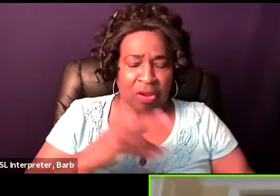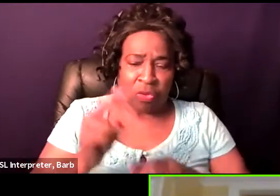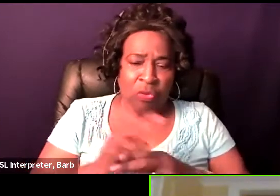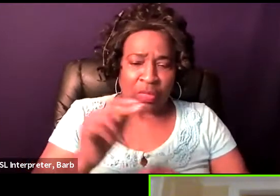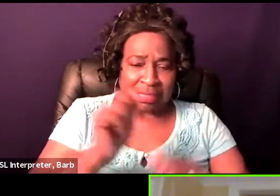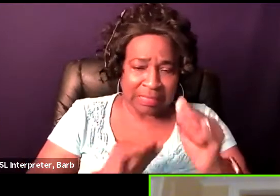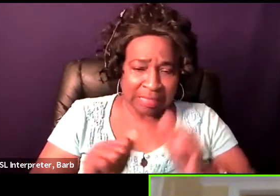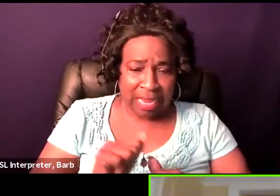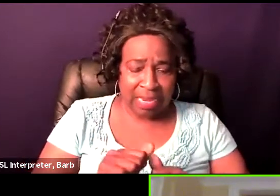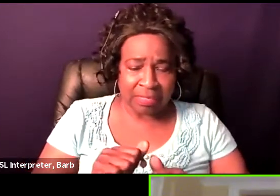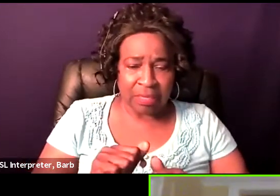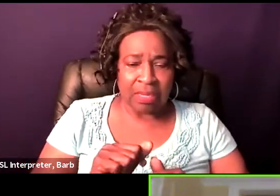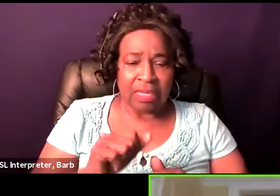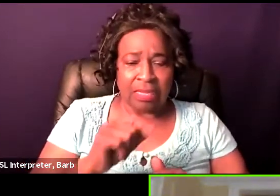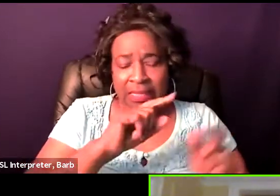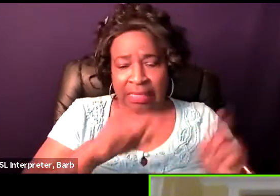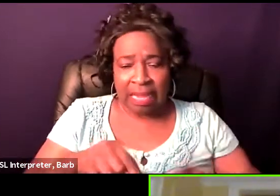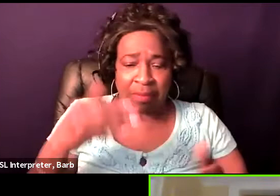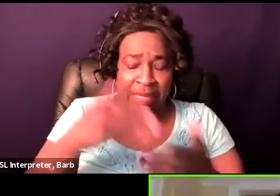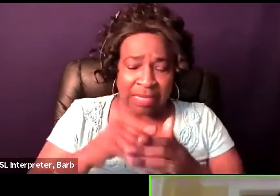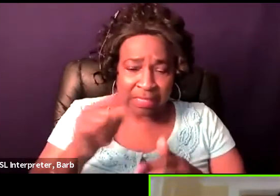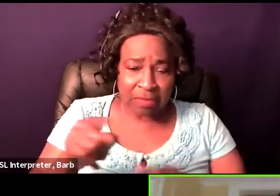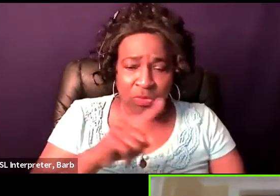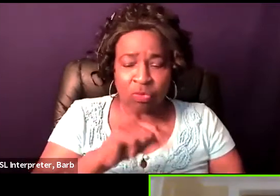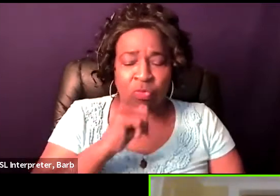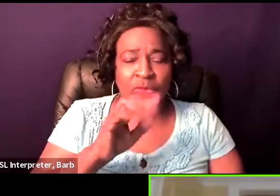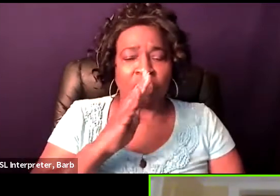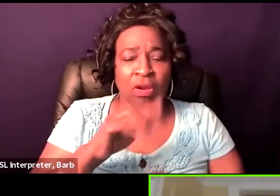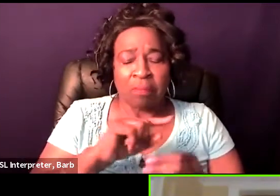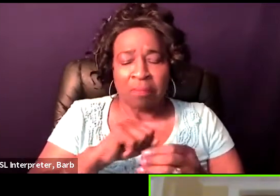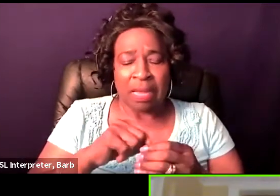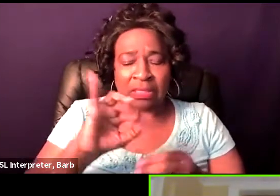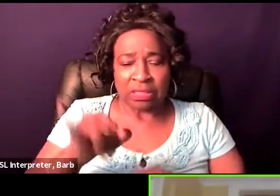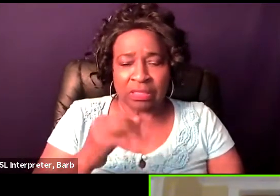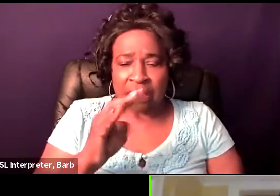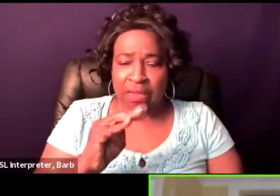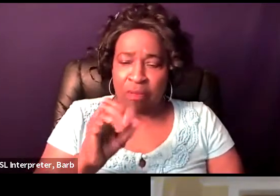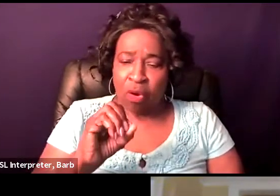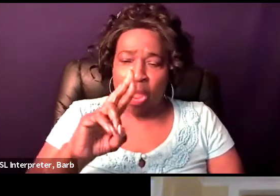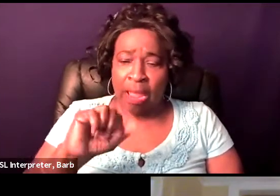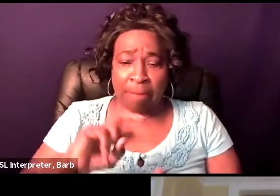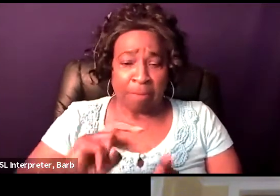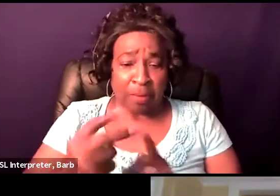him and he was like, he didn't just talk about it from a moral perspective, which I think is enough anyway,